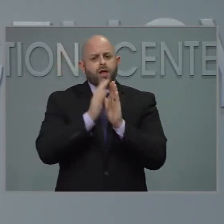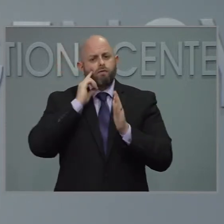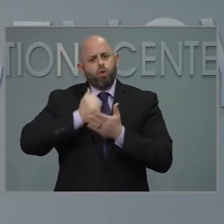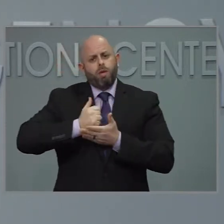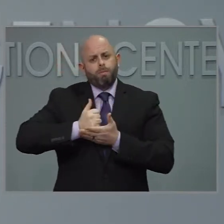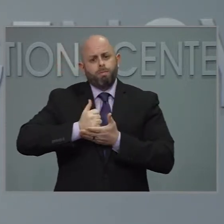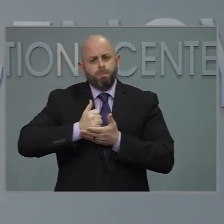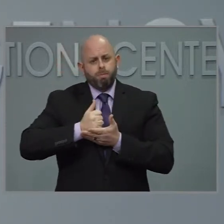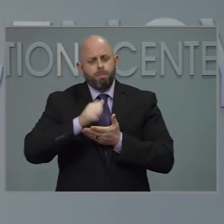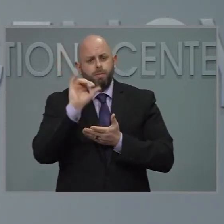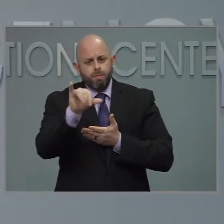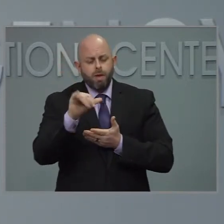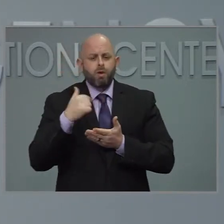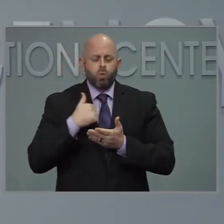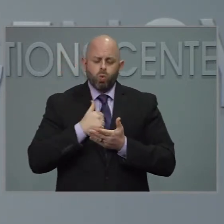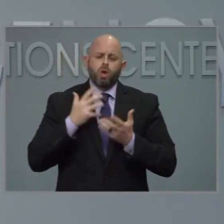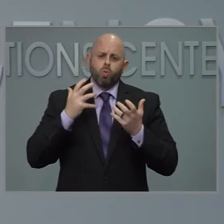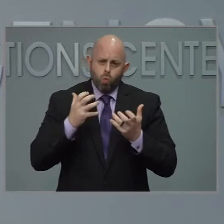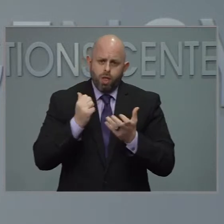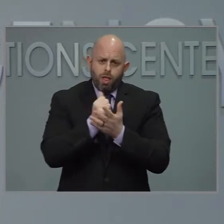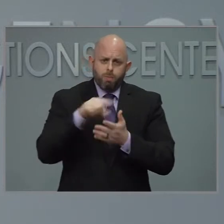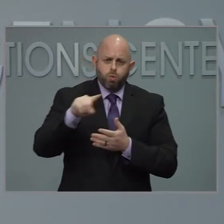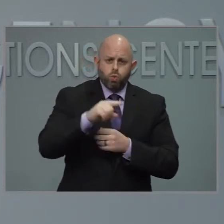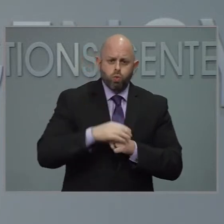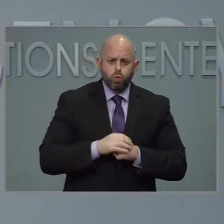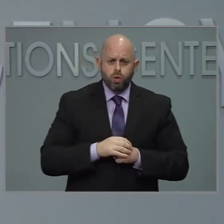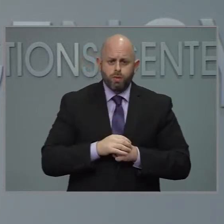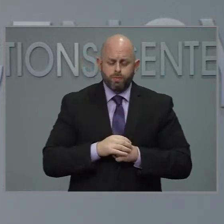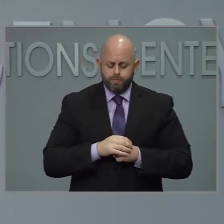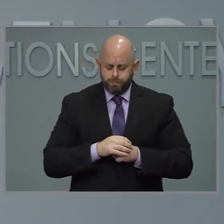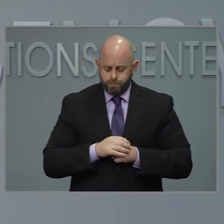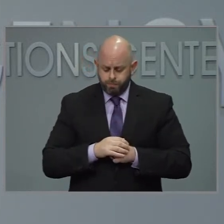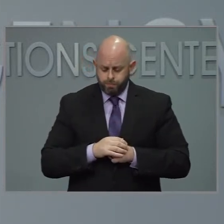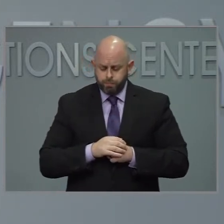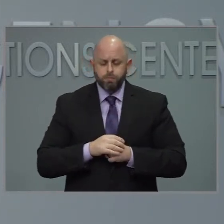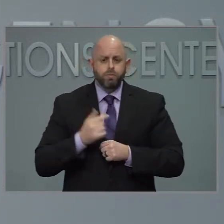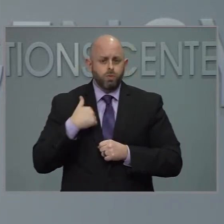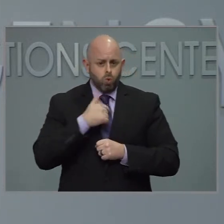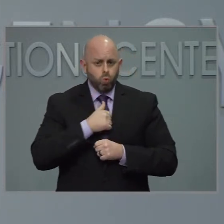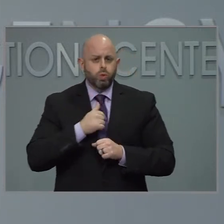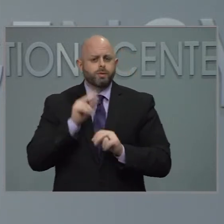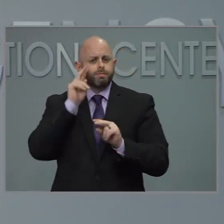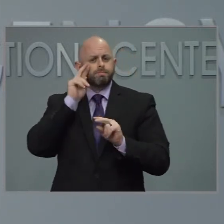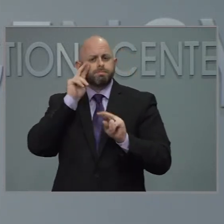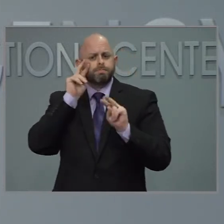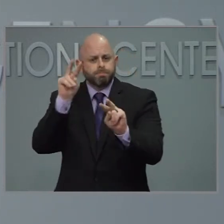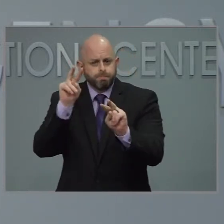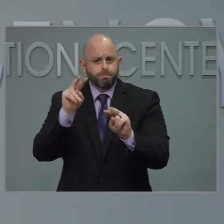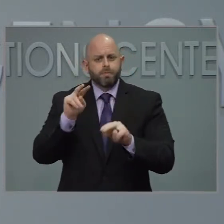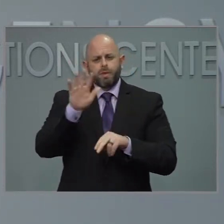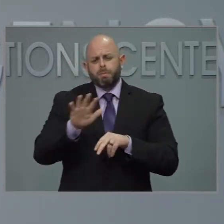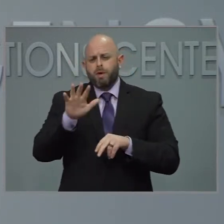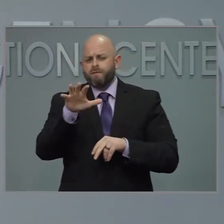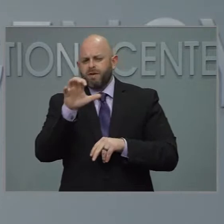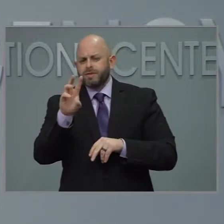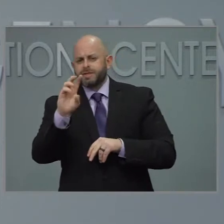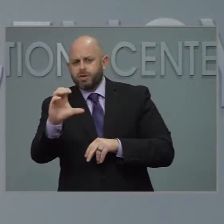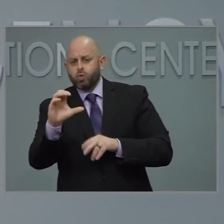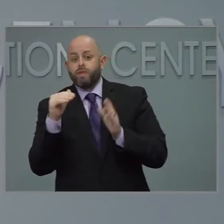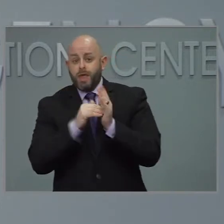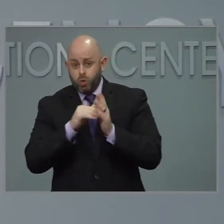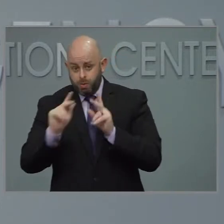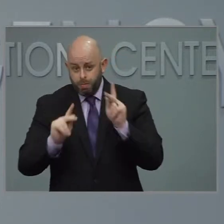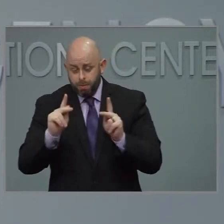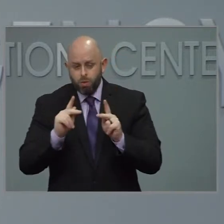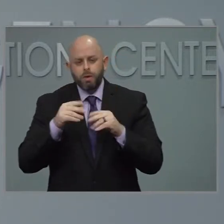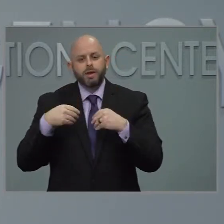And we have the opportunity to get 500,000 to 600,000 people that access card and that insurance card, and